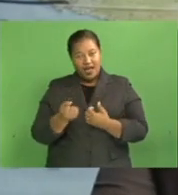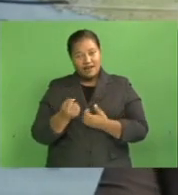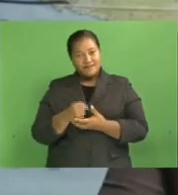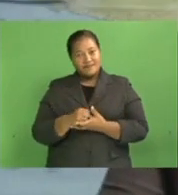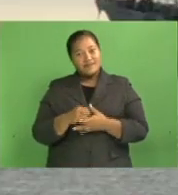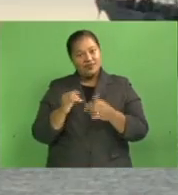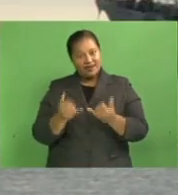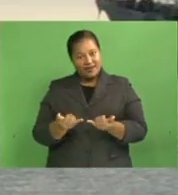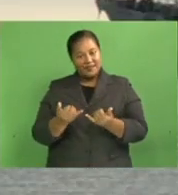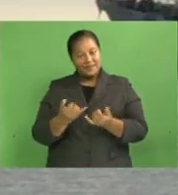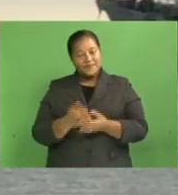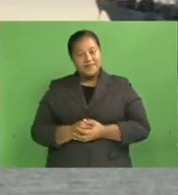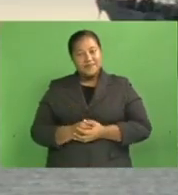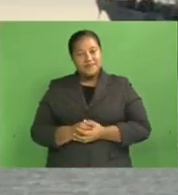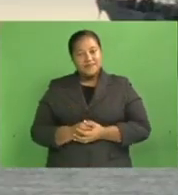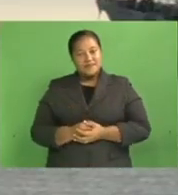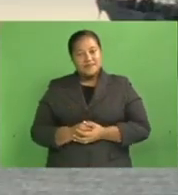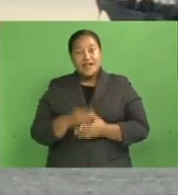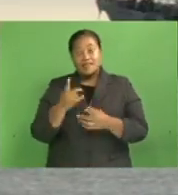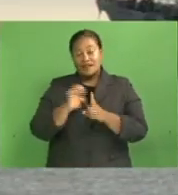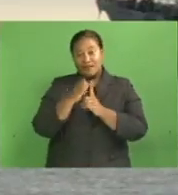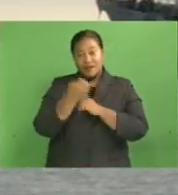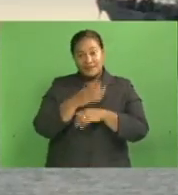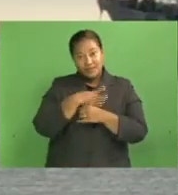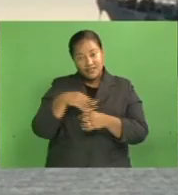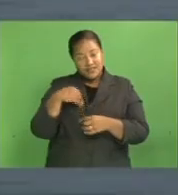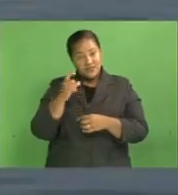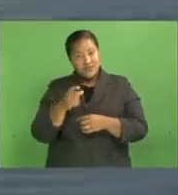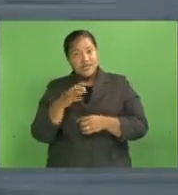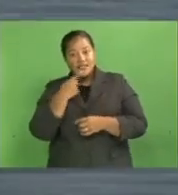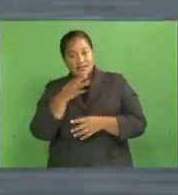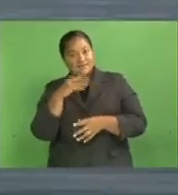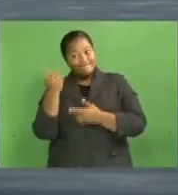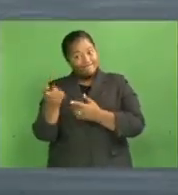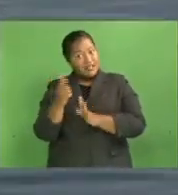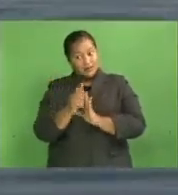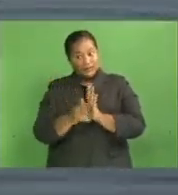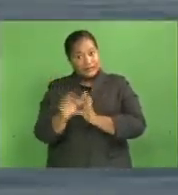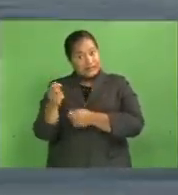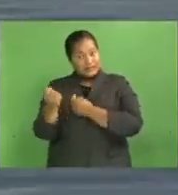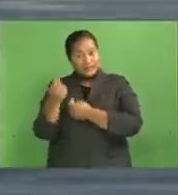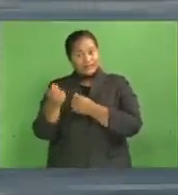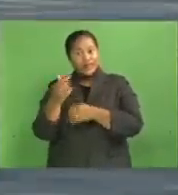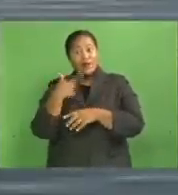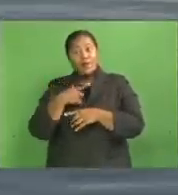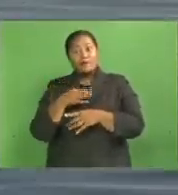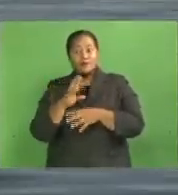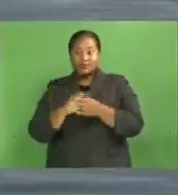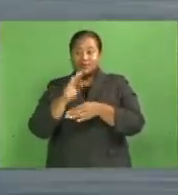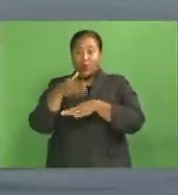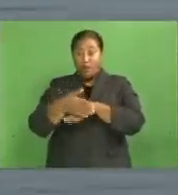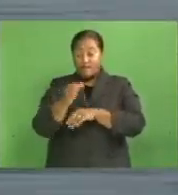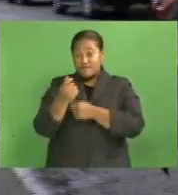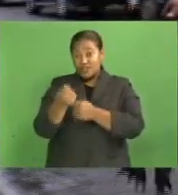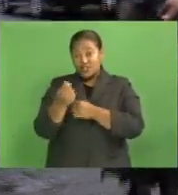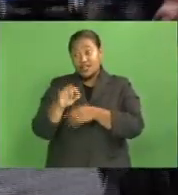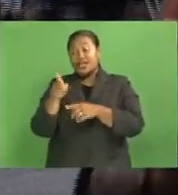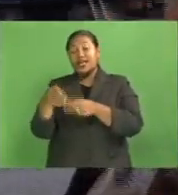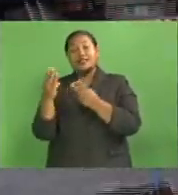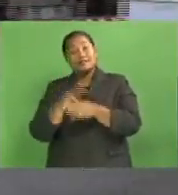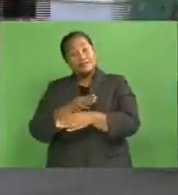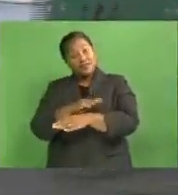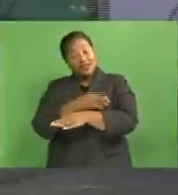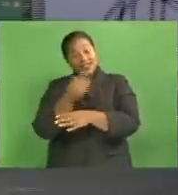that has been highlighted. The Environment Ministry says such illegal activities, including overfishing in a particular marine area, will damage